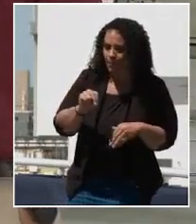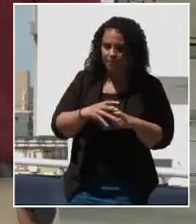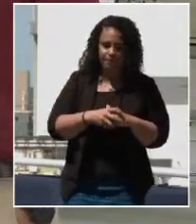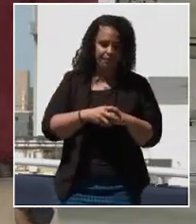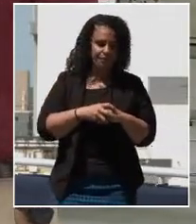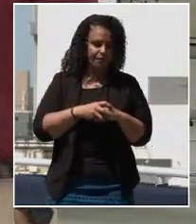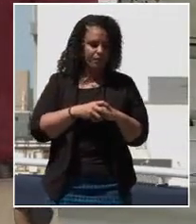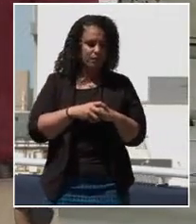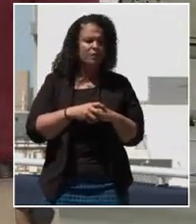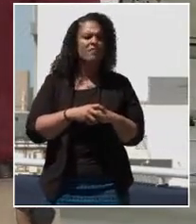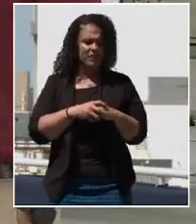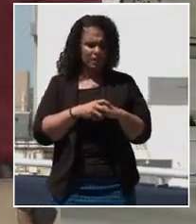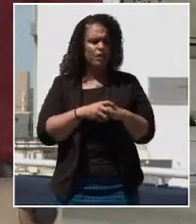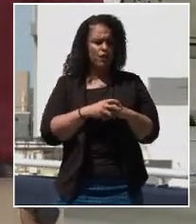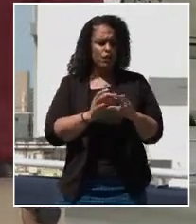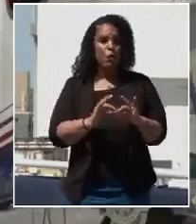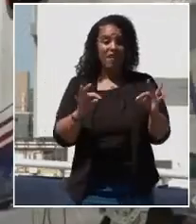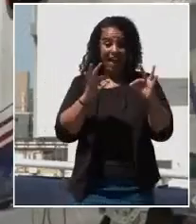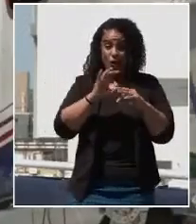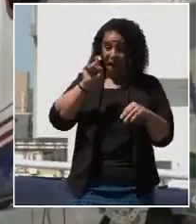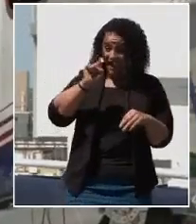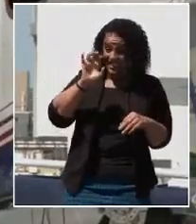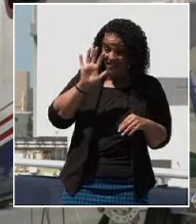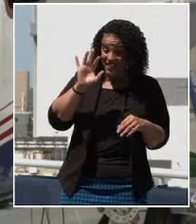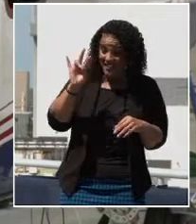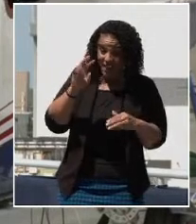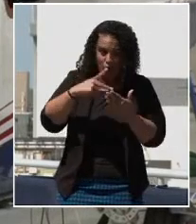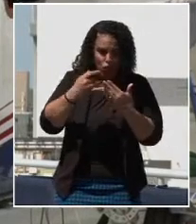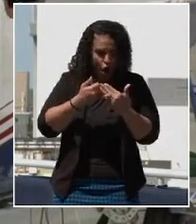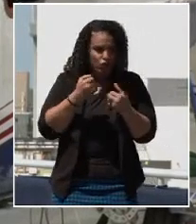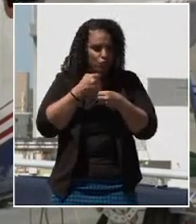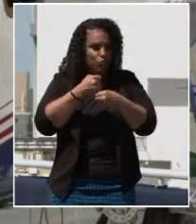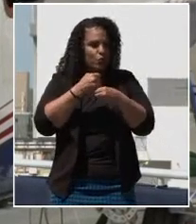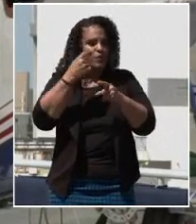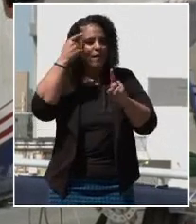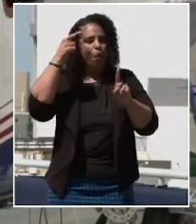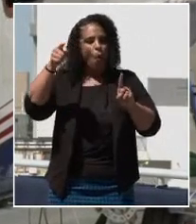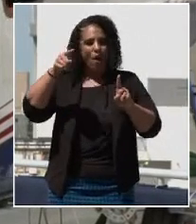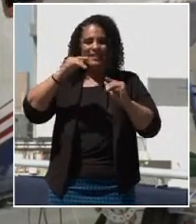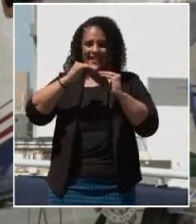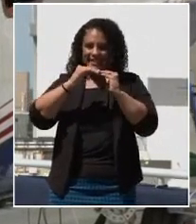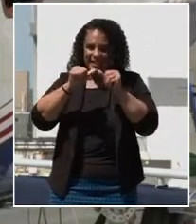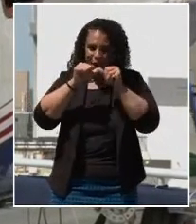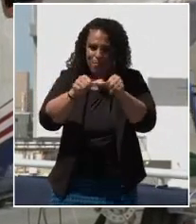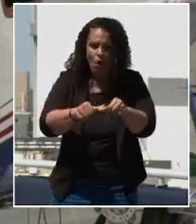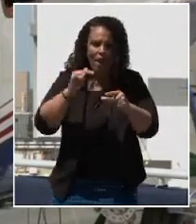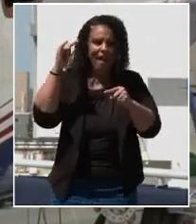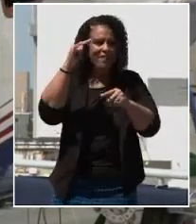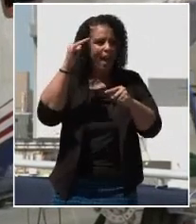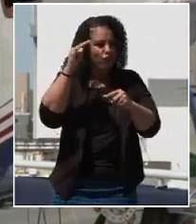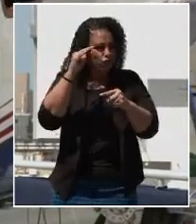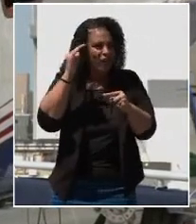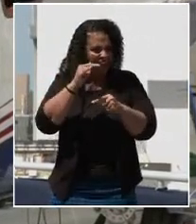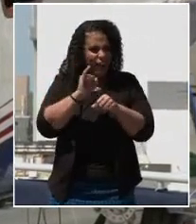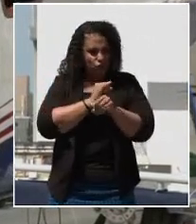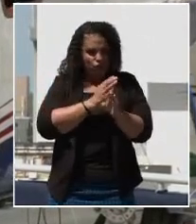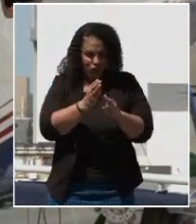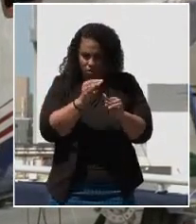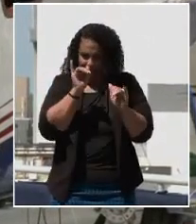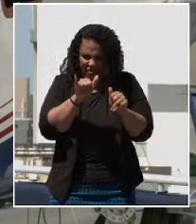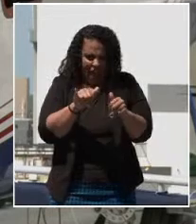yeah so the value that the x-57 project is already producing for the sustainable aviation industry is